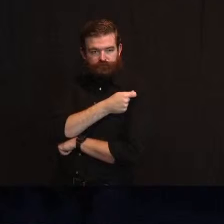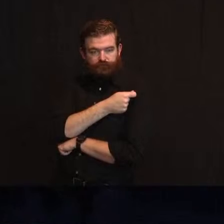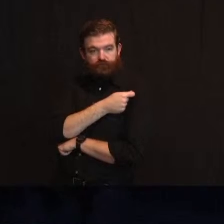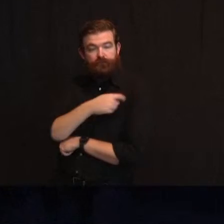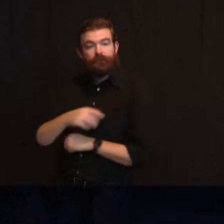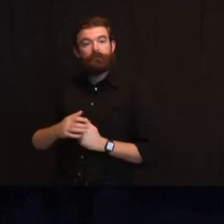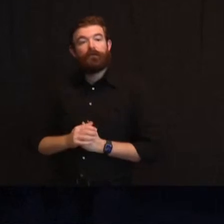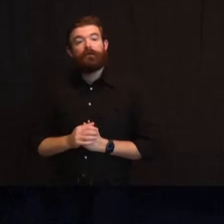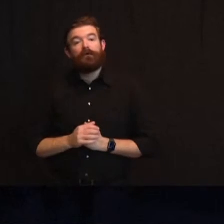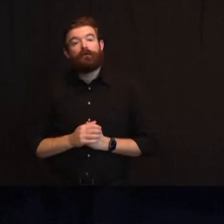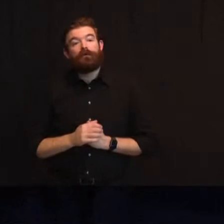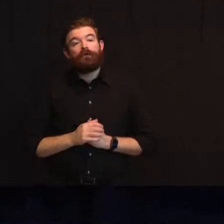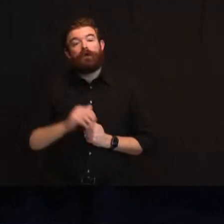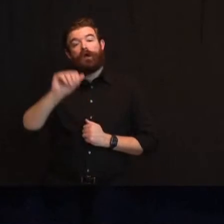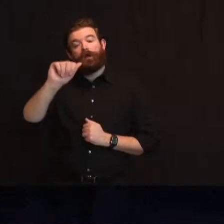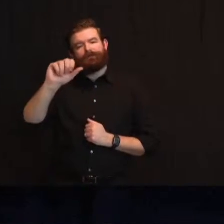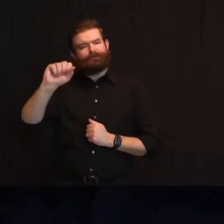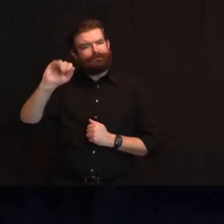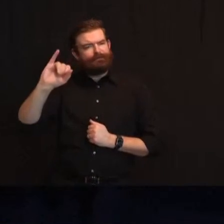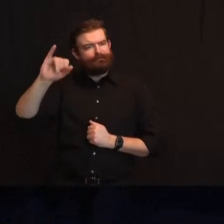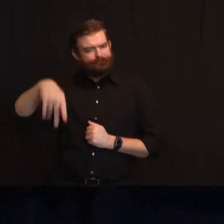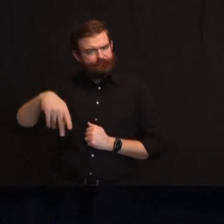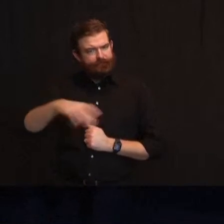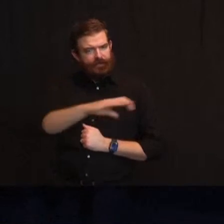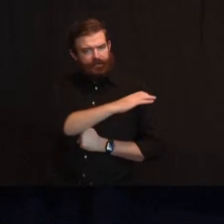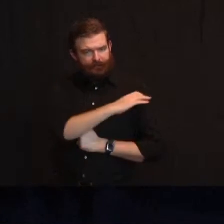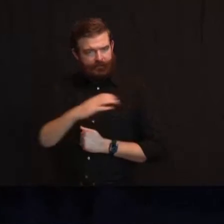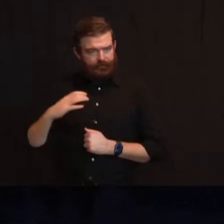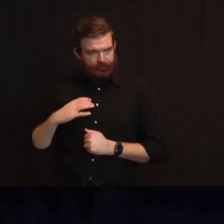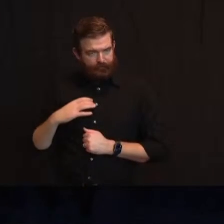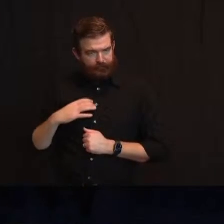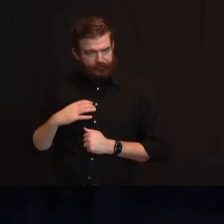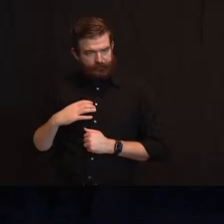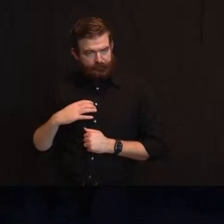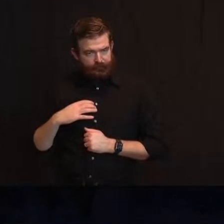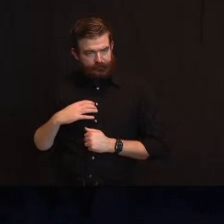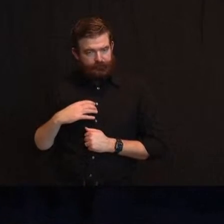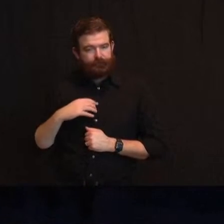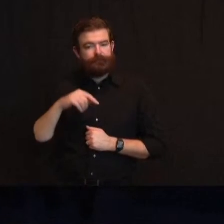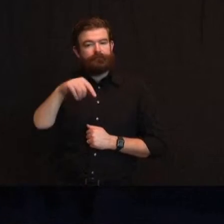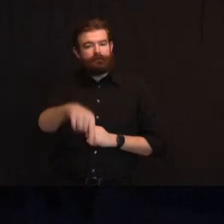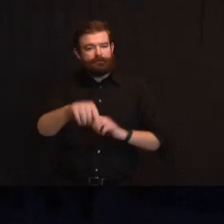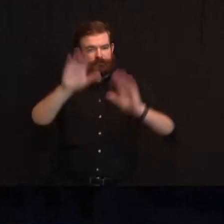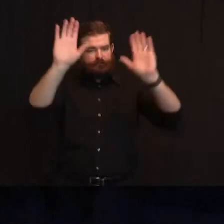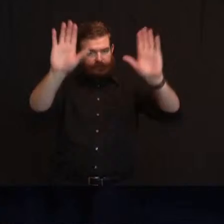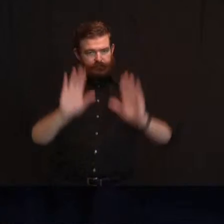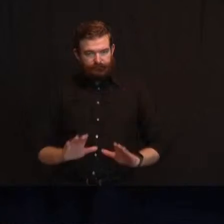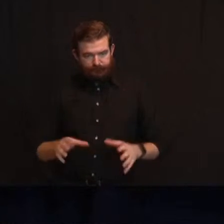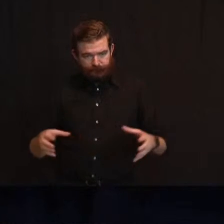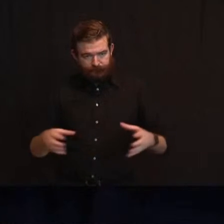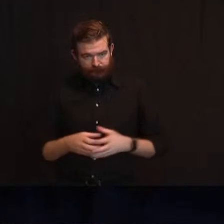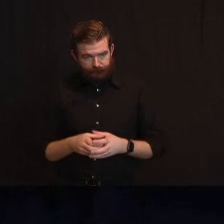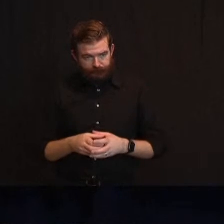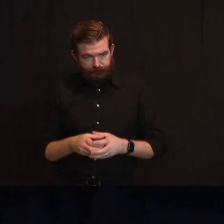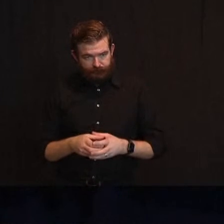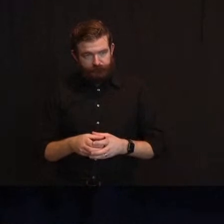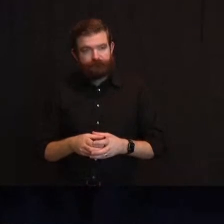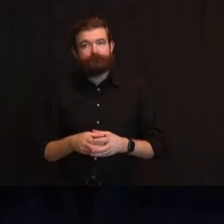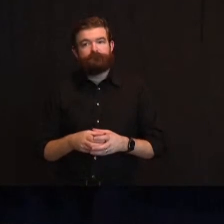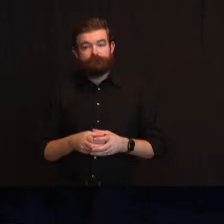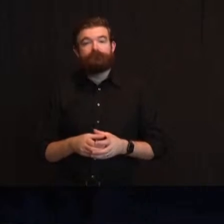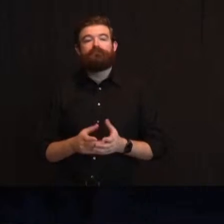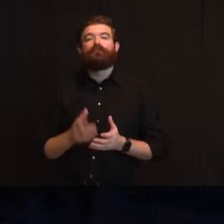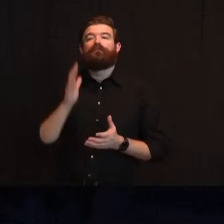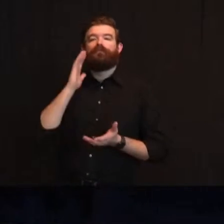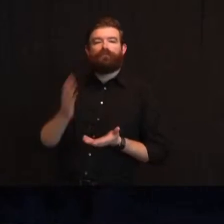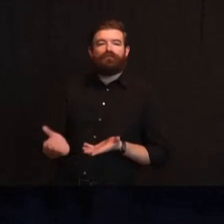meet in an emergency meeting on Sunday and make recommendations to the CDC. The CDC director will